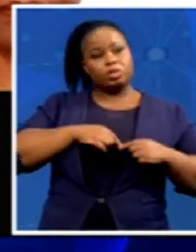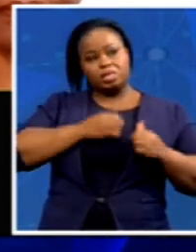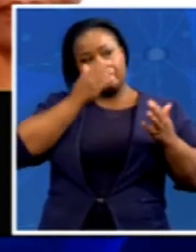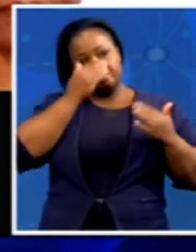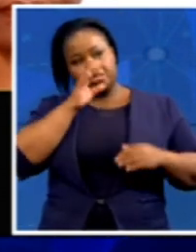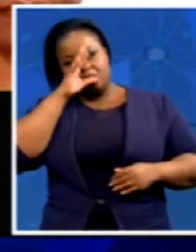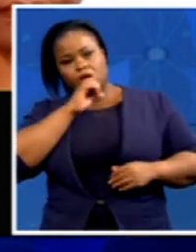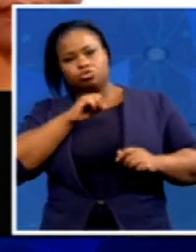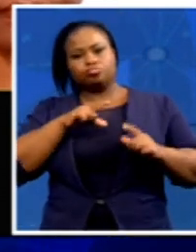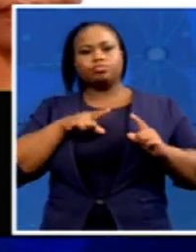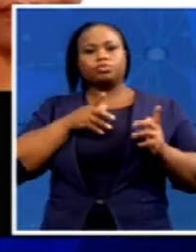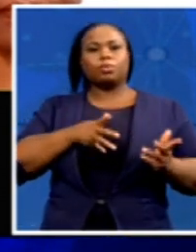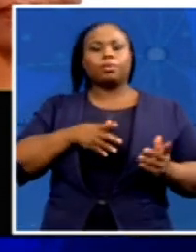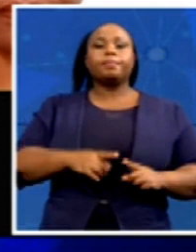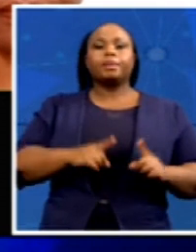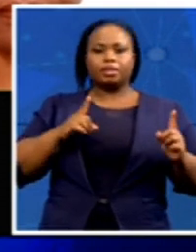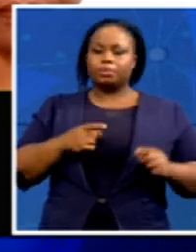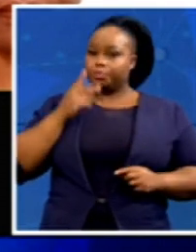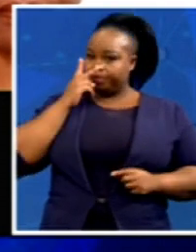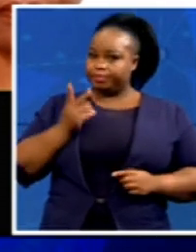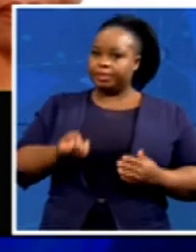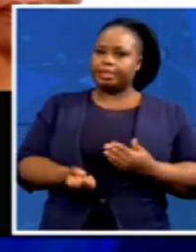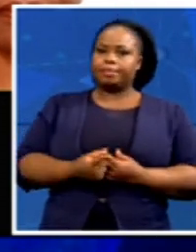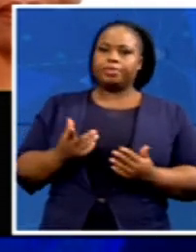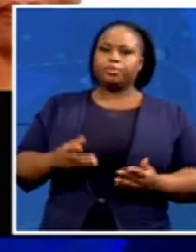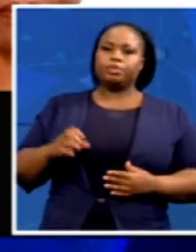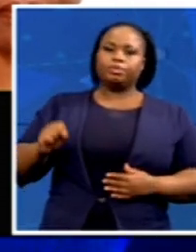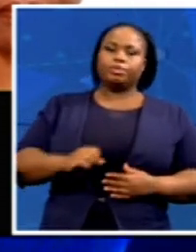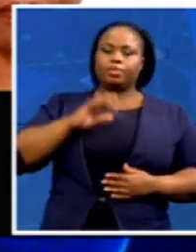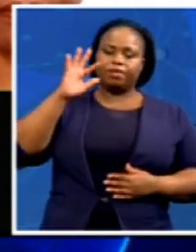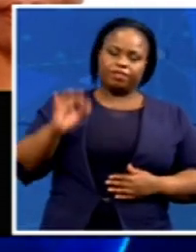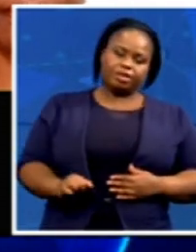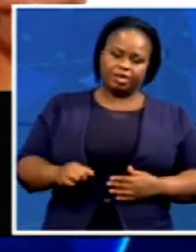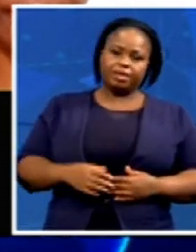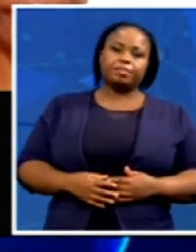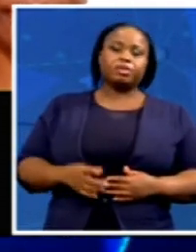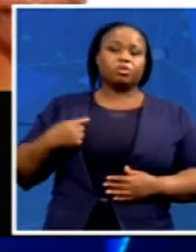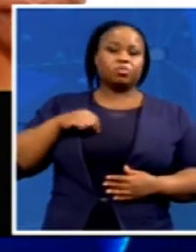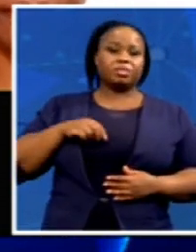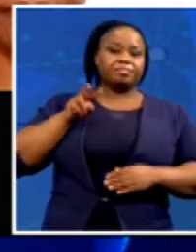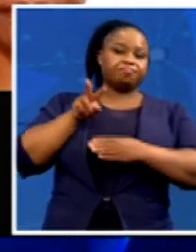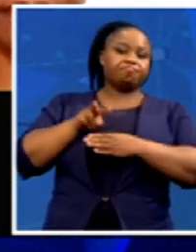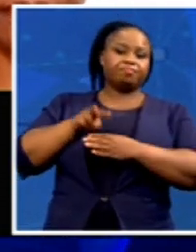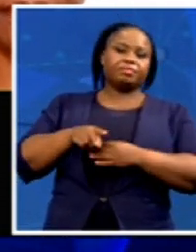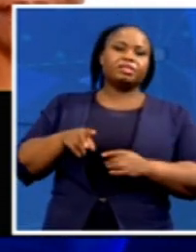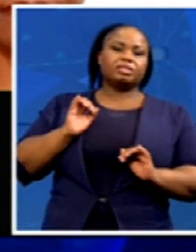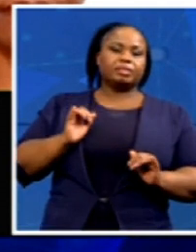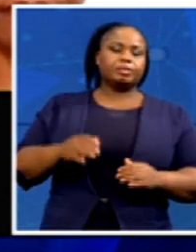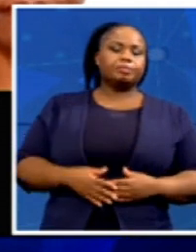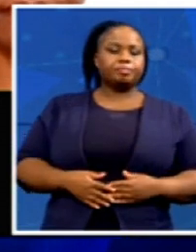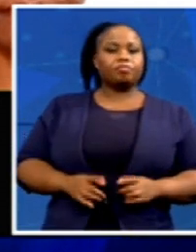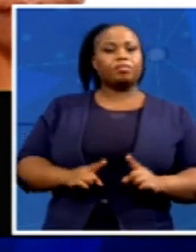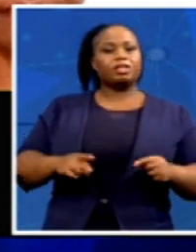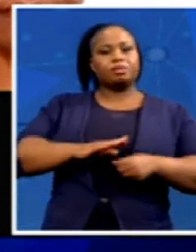South Africa, and of course, we are observing that very closely. In terms of the new variant, it